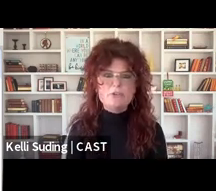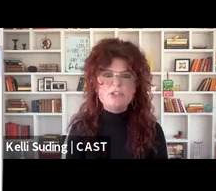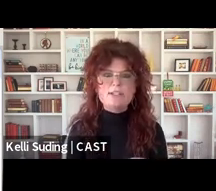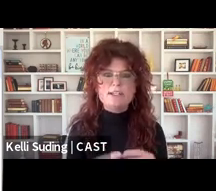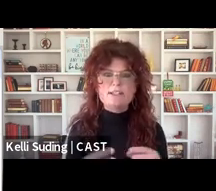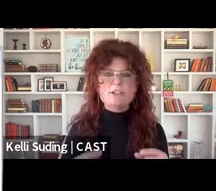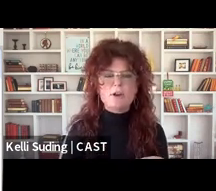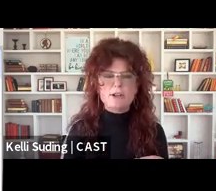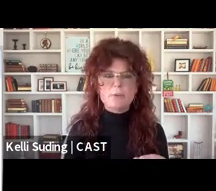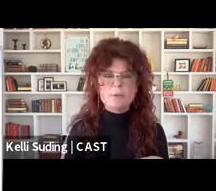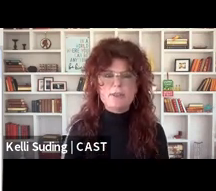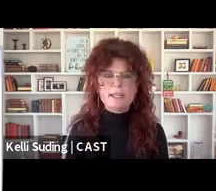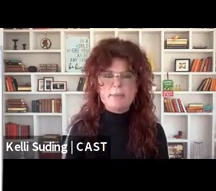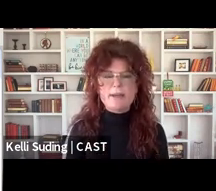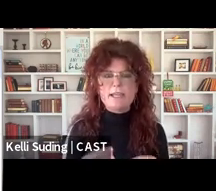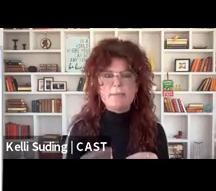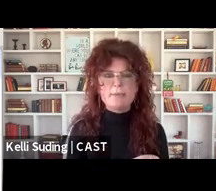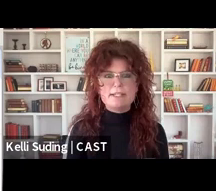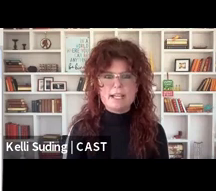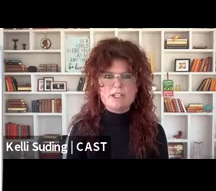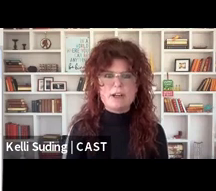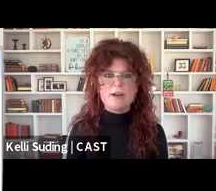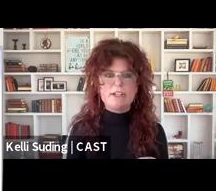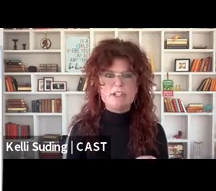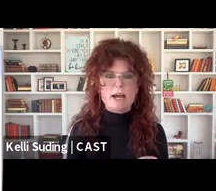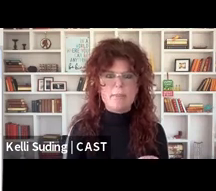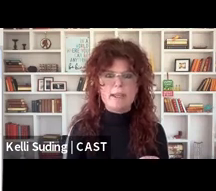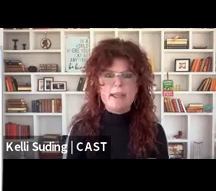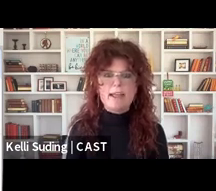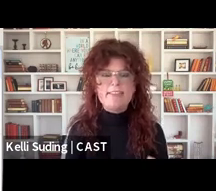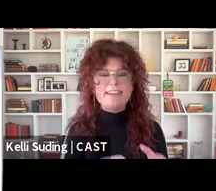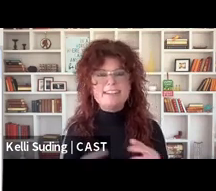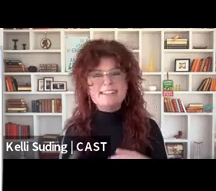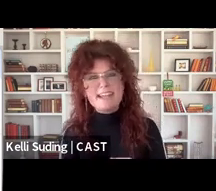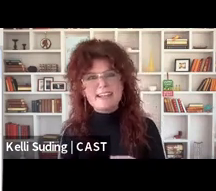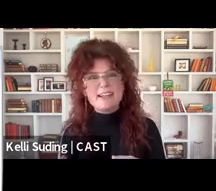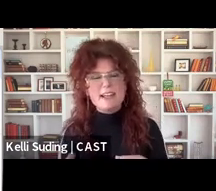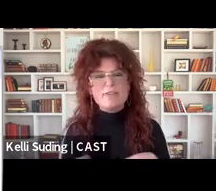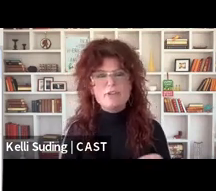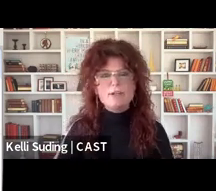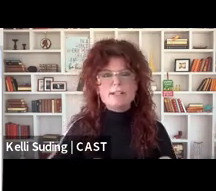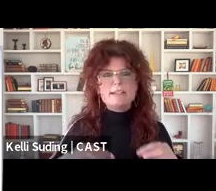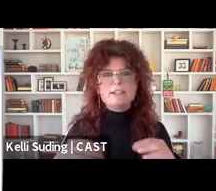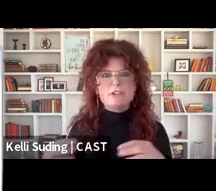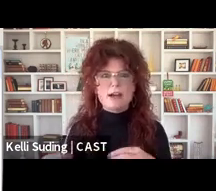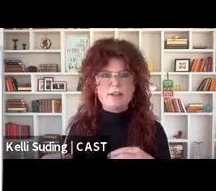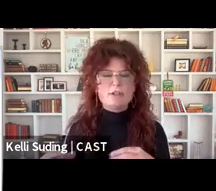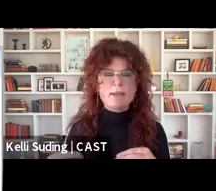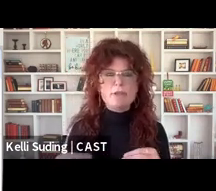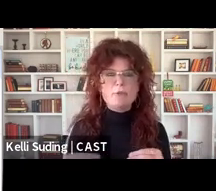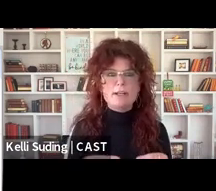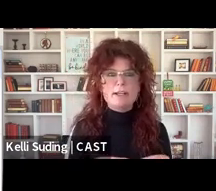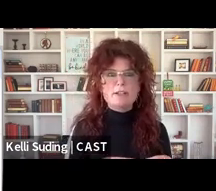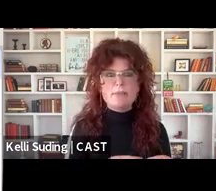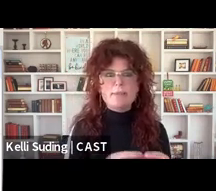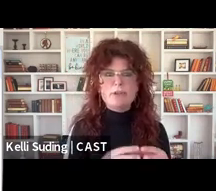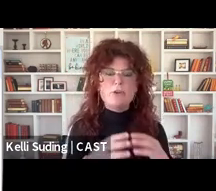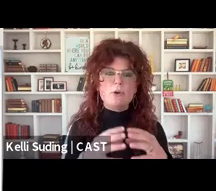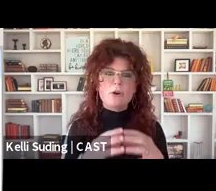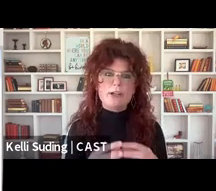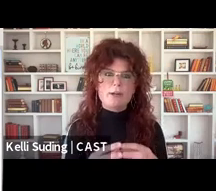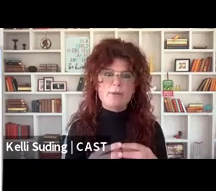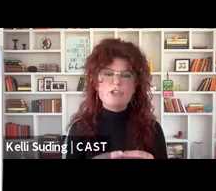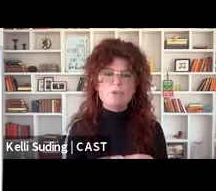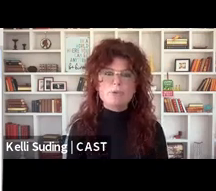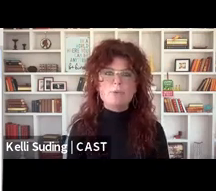that you can use just to get started when we think about the implementation of each topic. And then extend. If you want to extend your knowledge, maybe